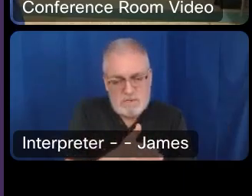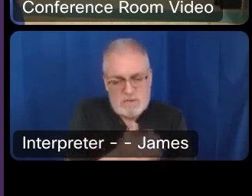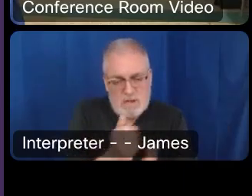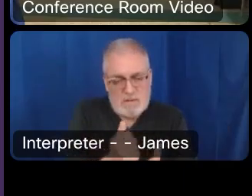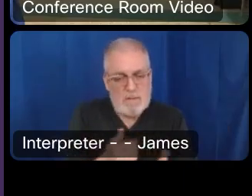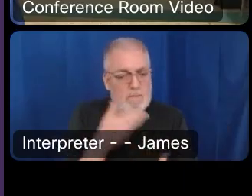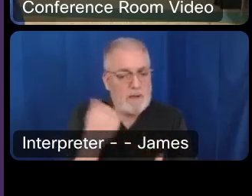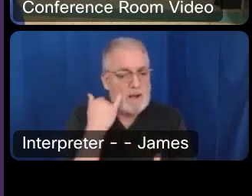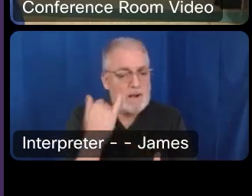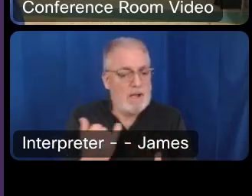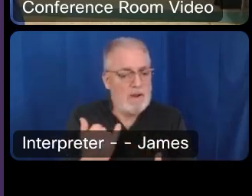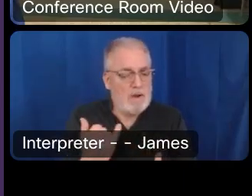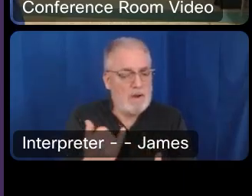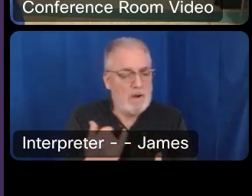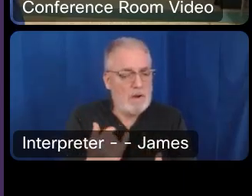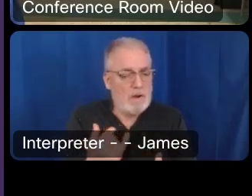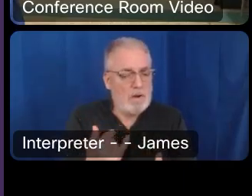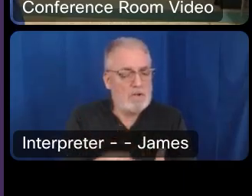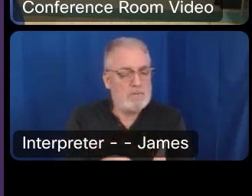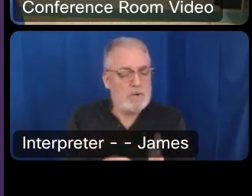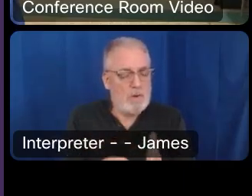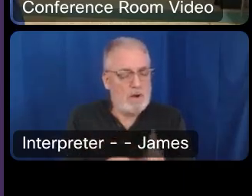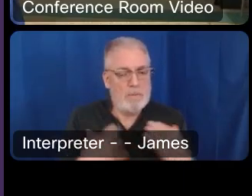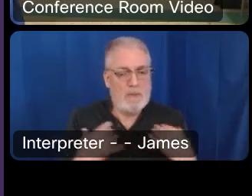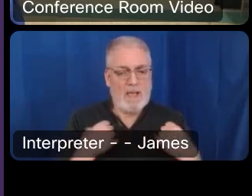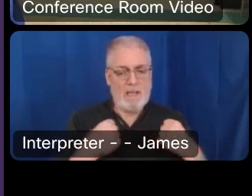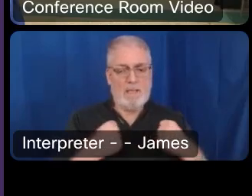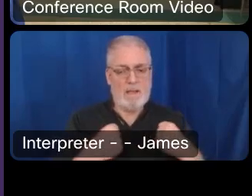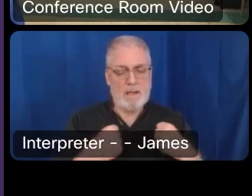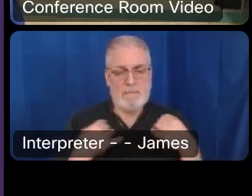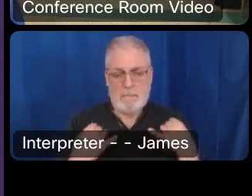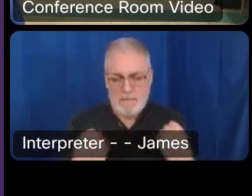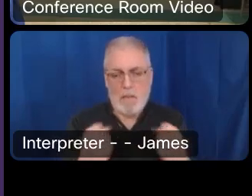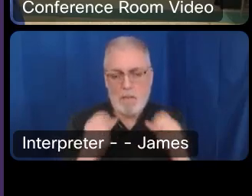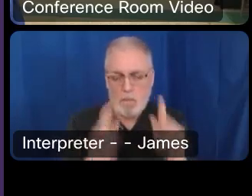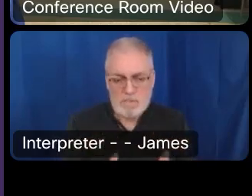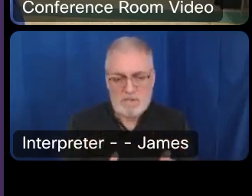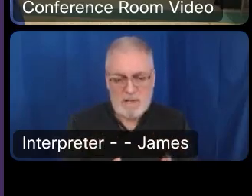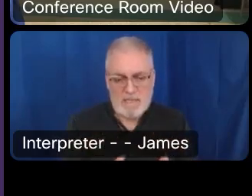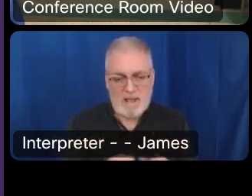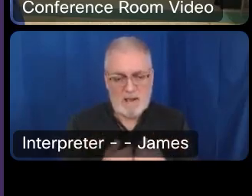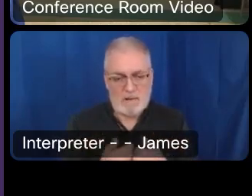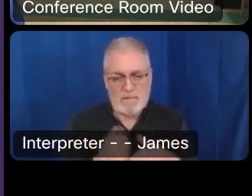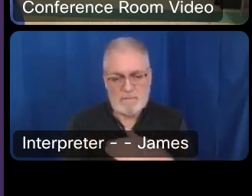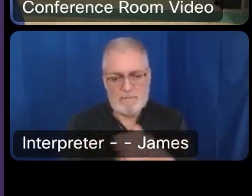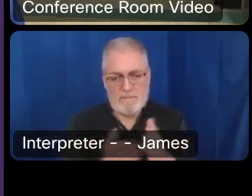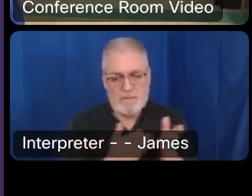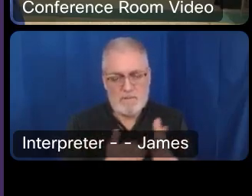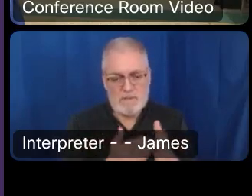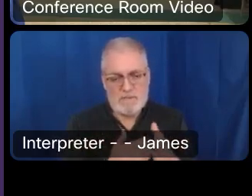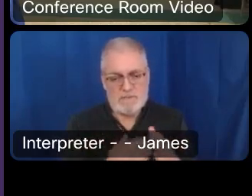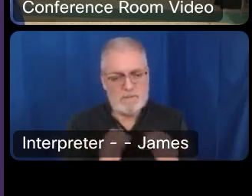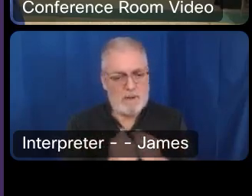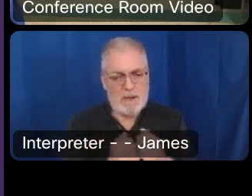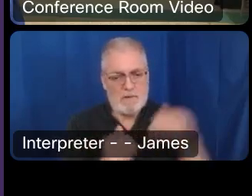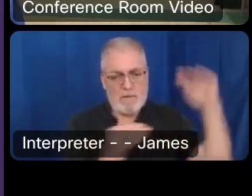then learning about how do you access those services. Completely agree. And I guess also I would, now I think about it, I would like to add too, like,